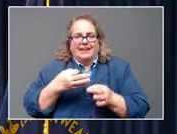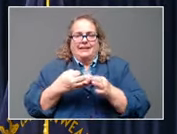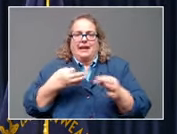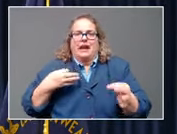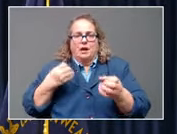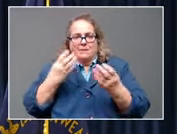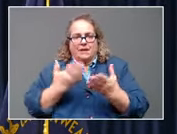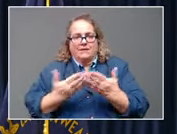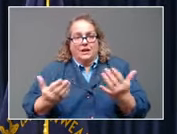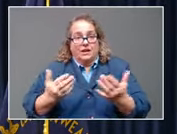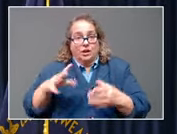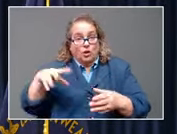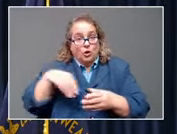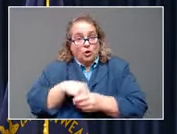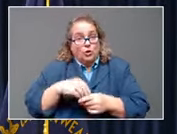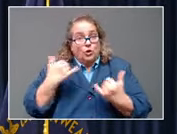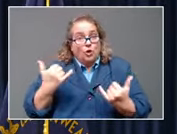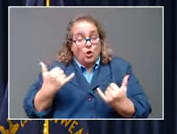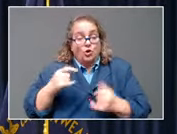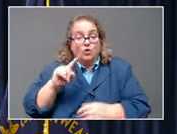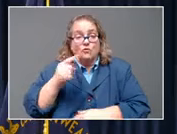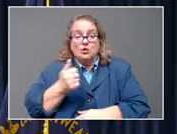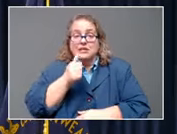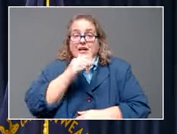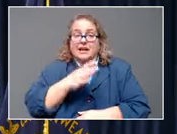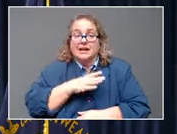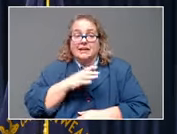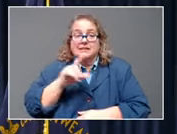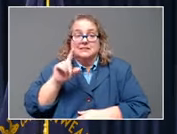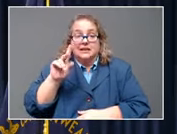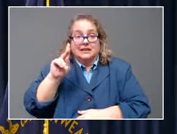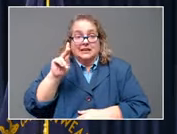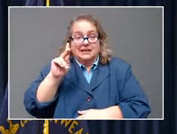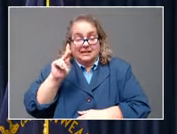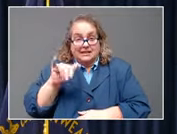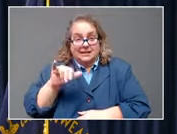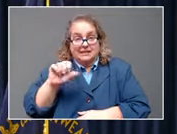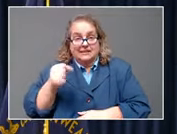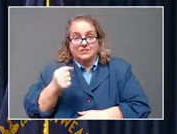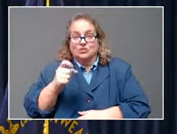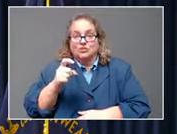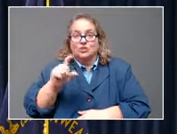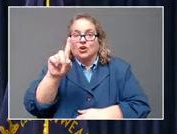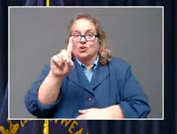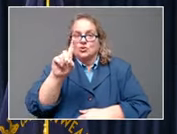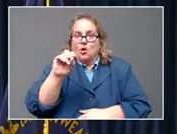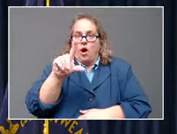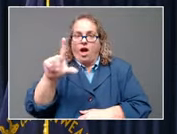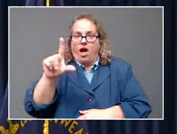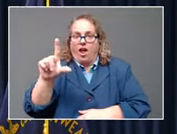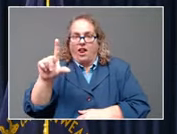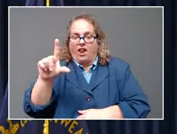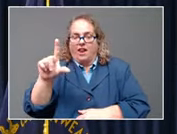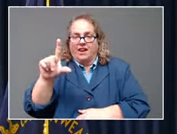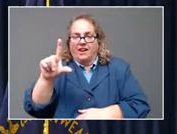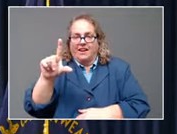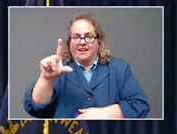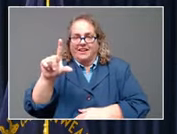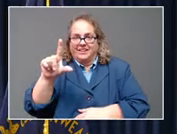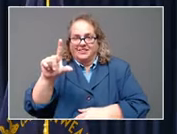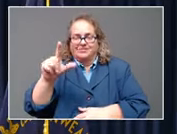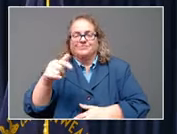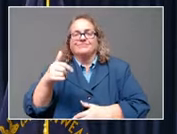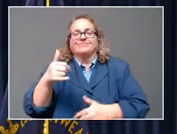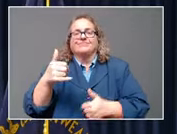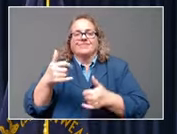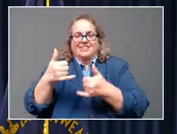current First Lady of Kentucky's doll on display here at the Capitol. This is a longstanding tradition where every